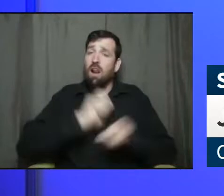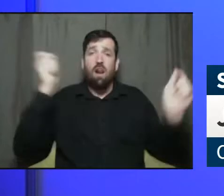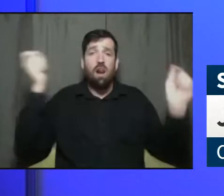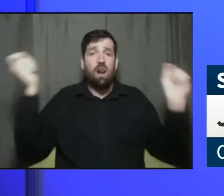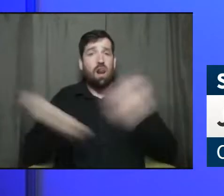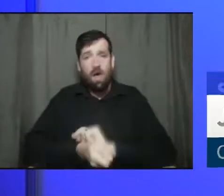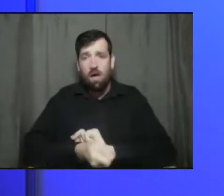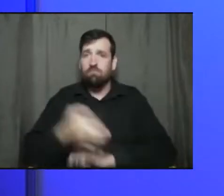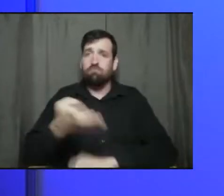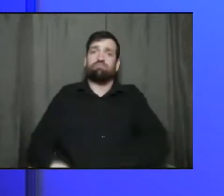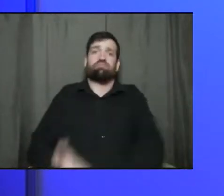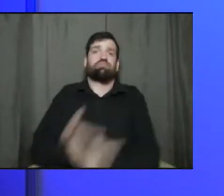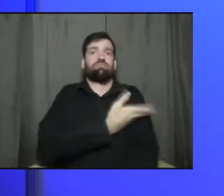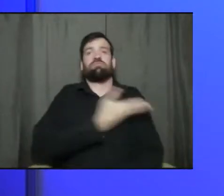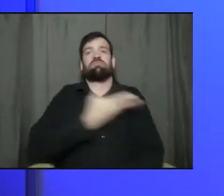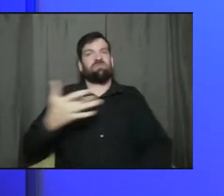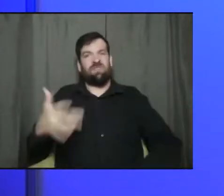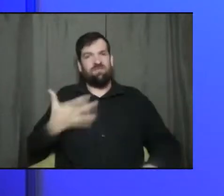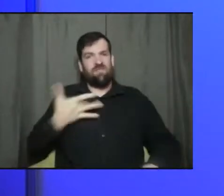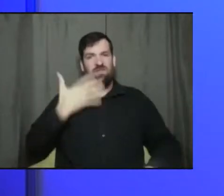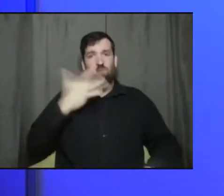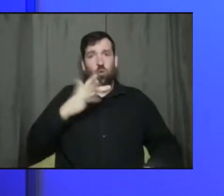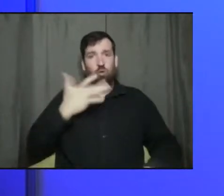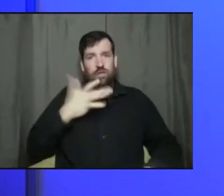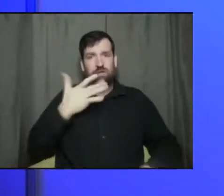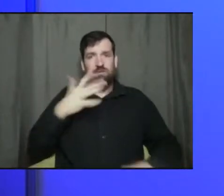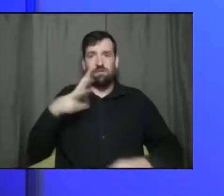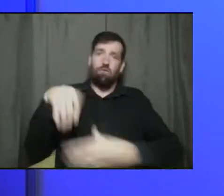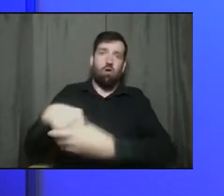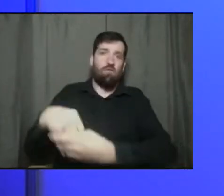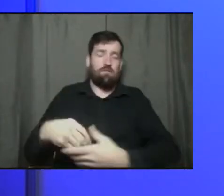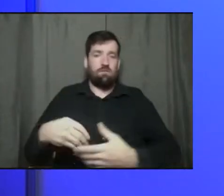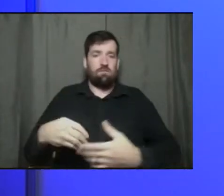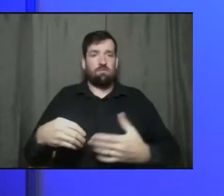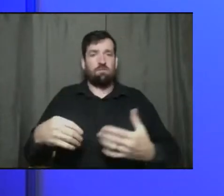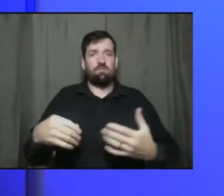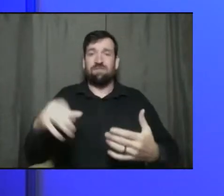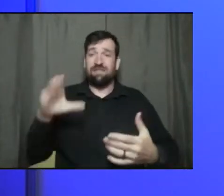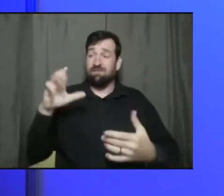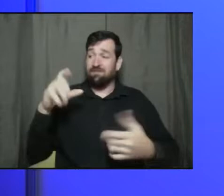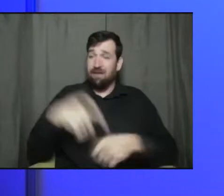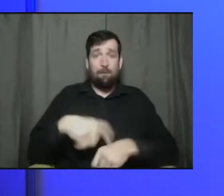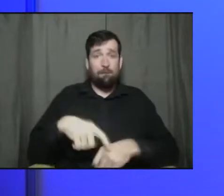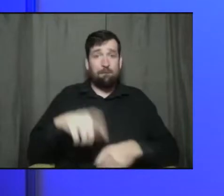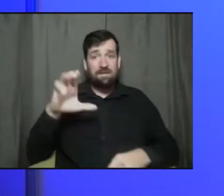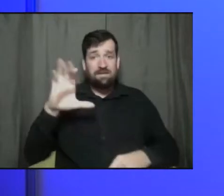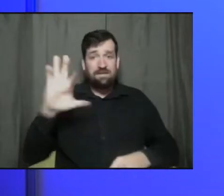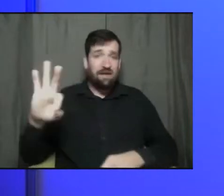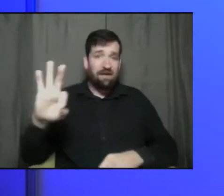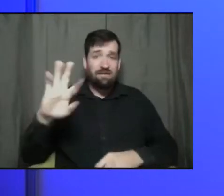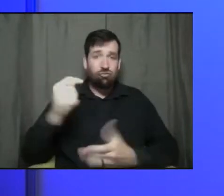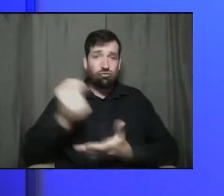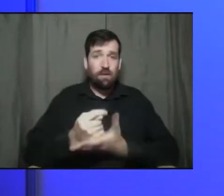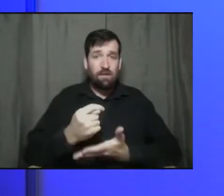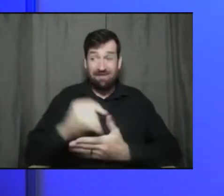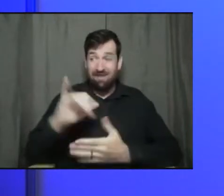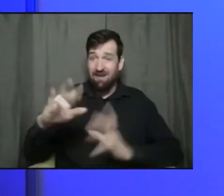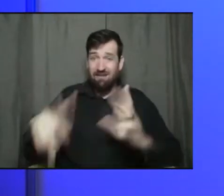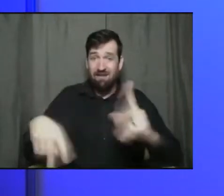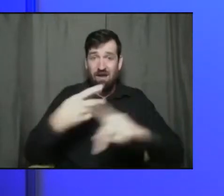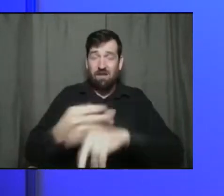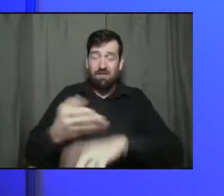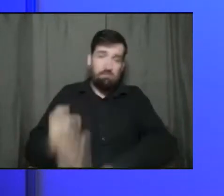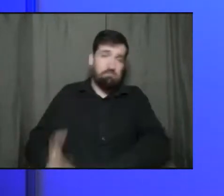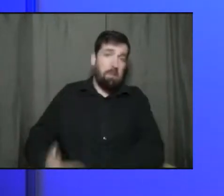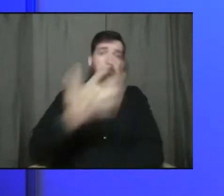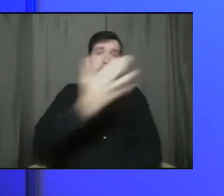feel so fortunate to be part of it in an era in CF treatment where advancements like this have been made. You know,